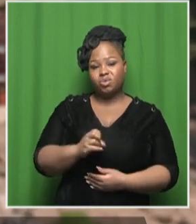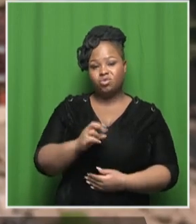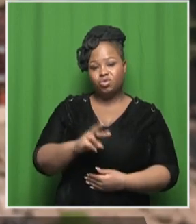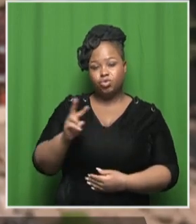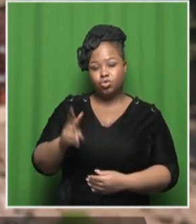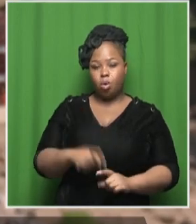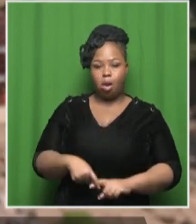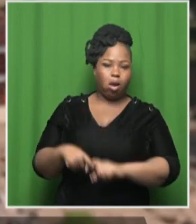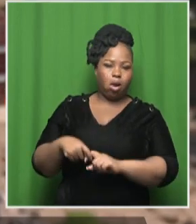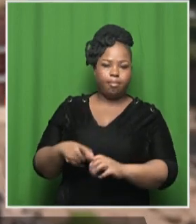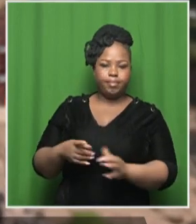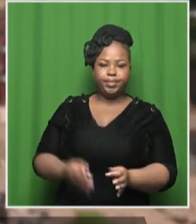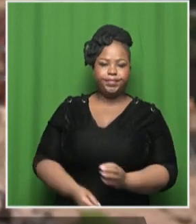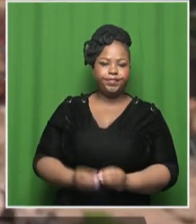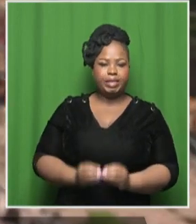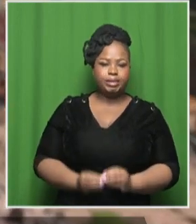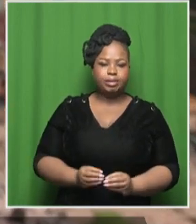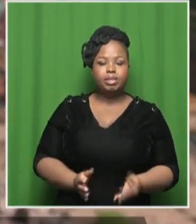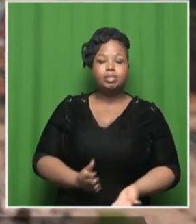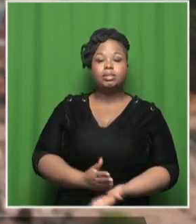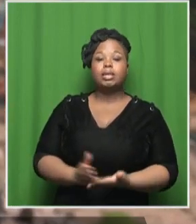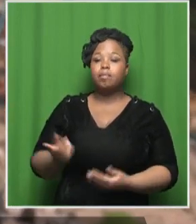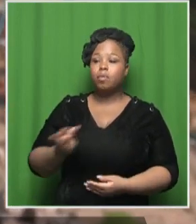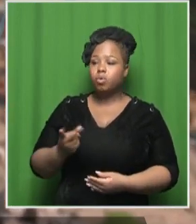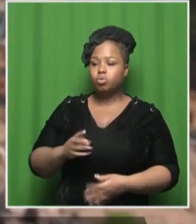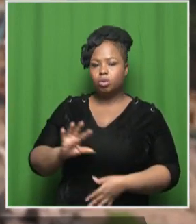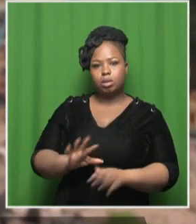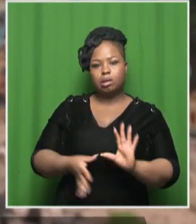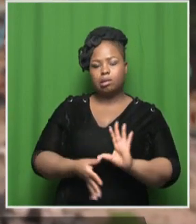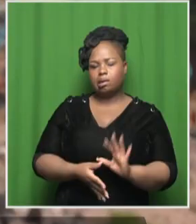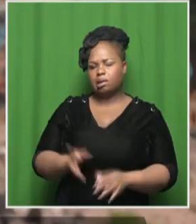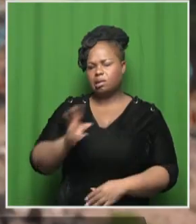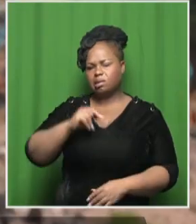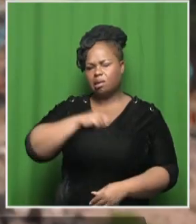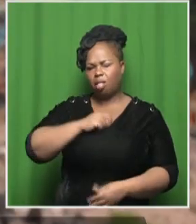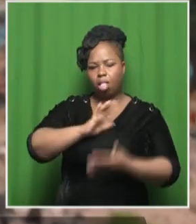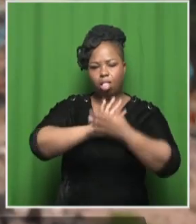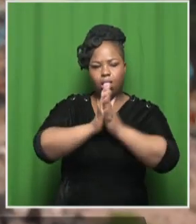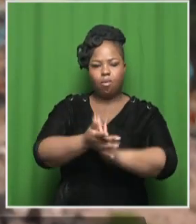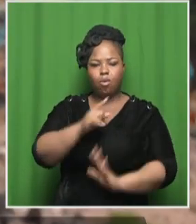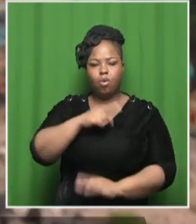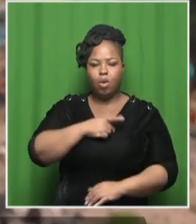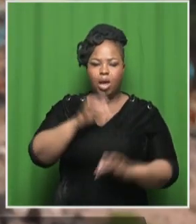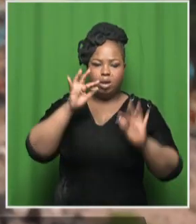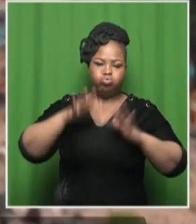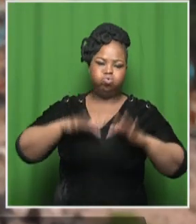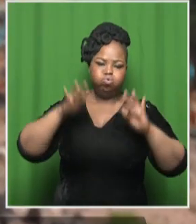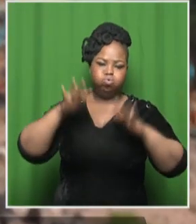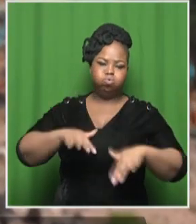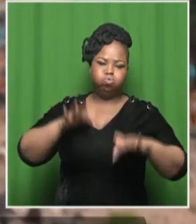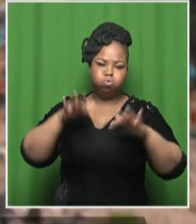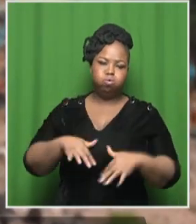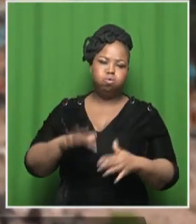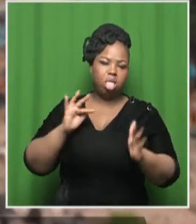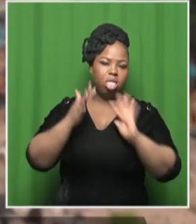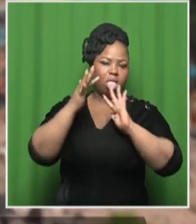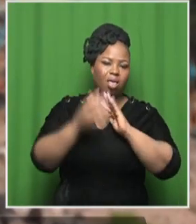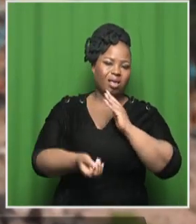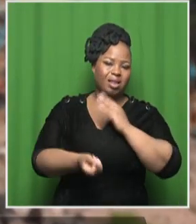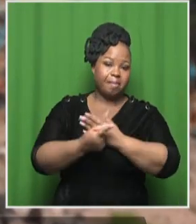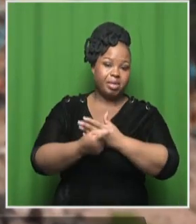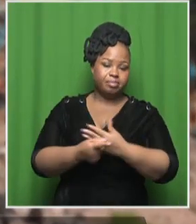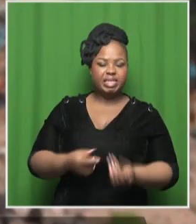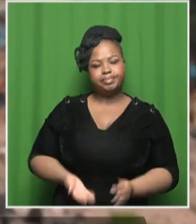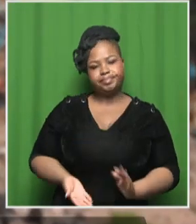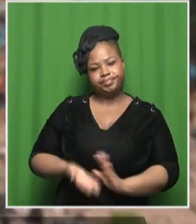We've also seen a lot of infrastructure within KwaZulu-Natal damaged because of natural disasters. So we're going to hear an